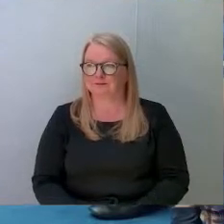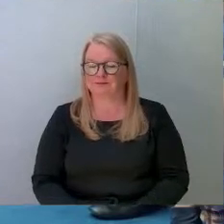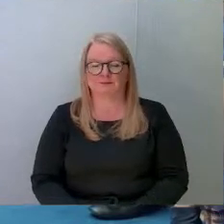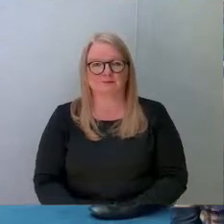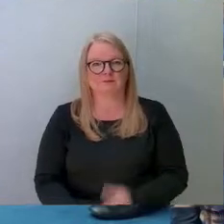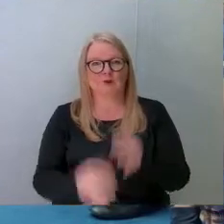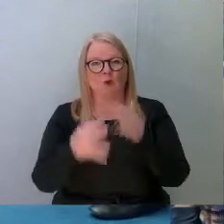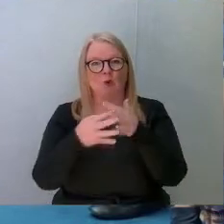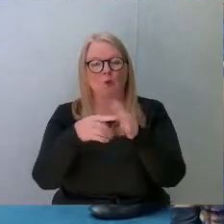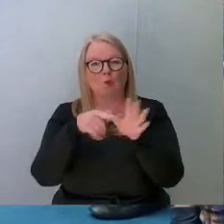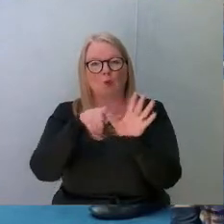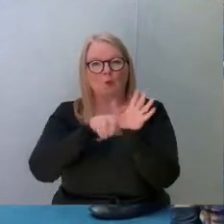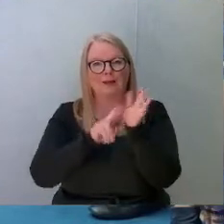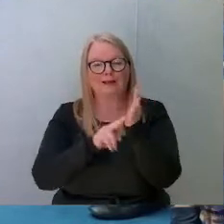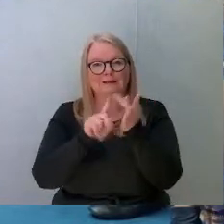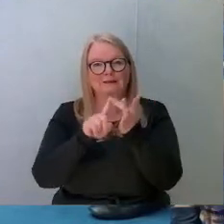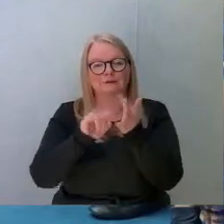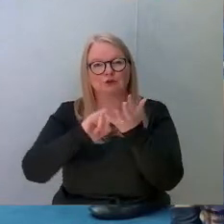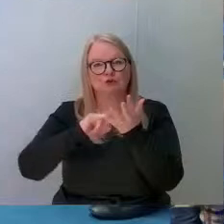Wayne Scott.